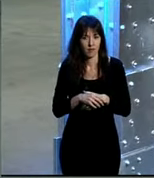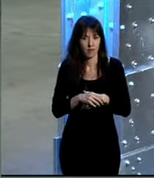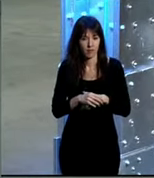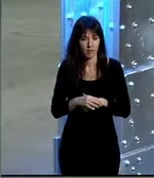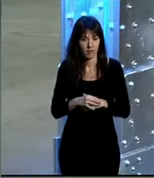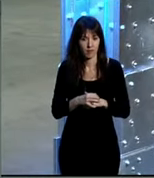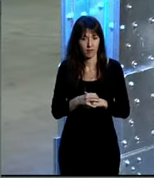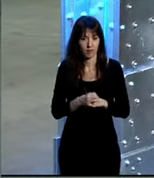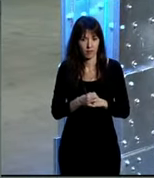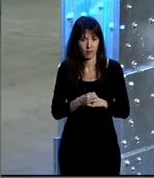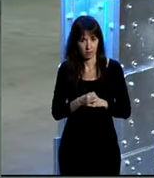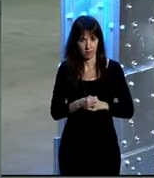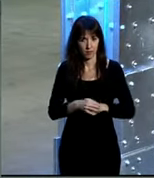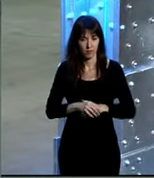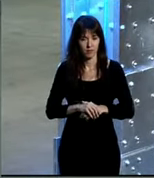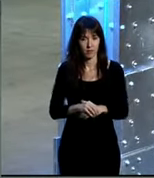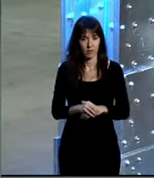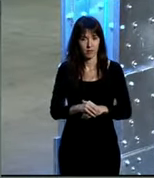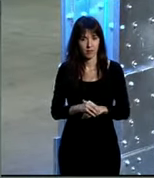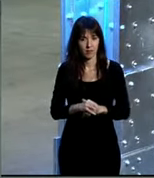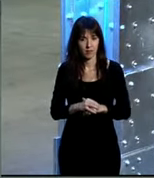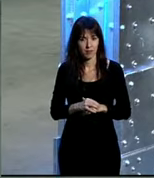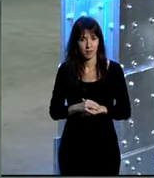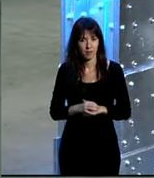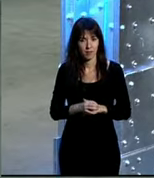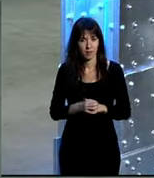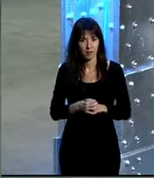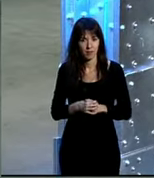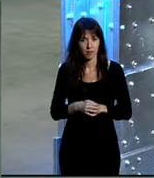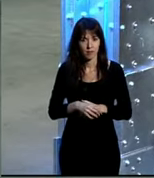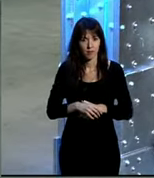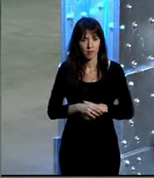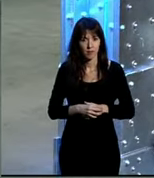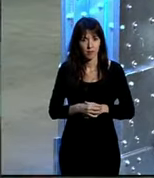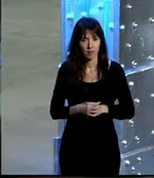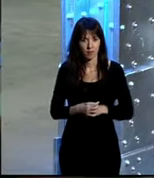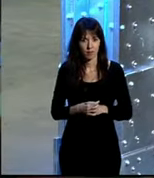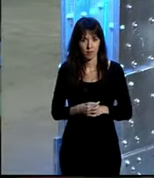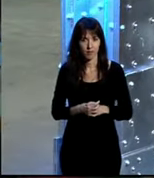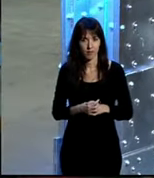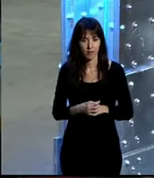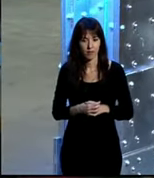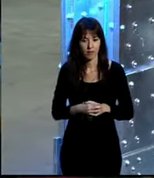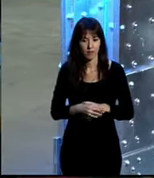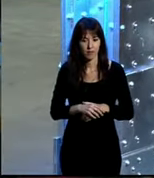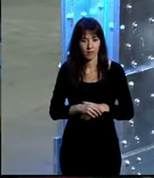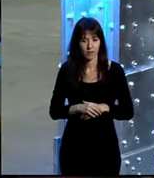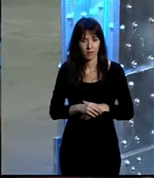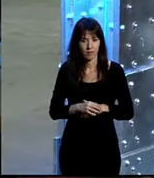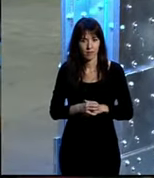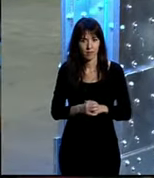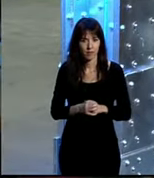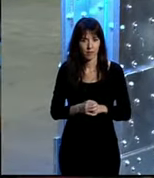Basically a lot like a pair of ski goggles that you're wearing. Everyone really needs a hat station to be really into